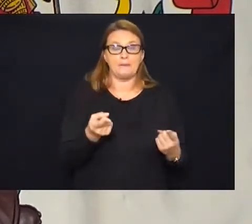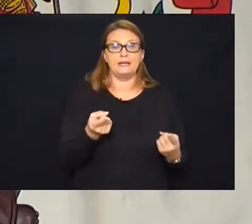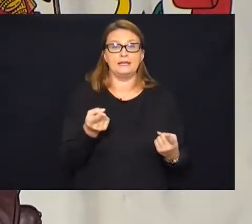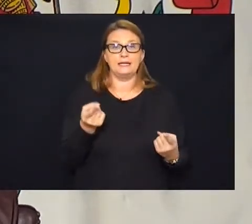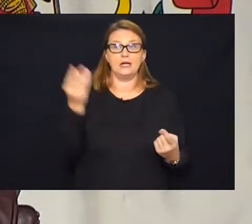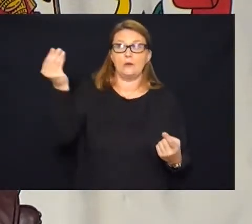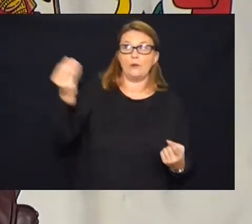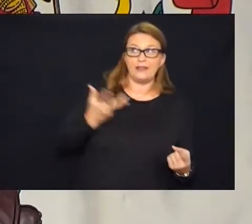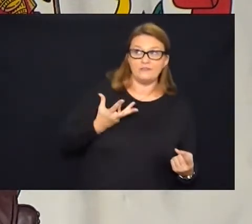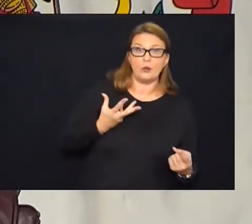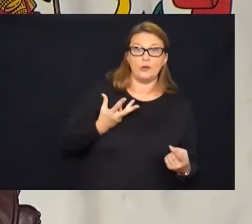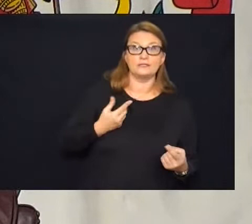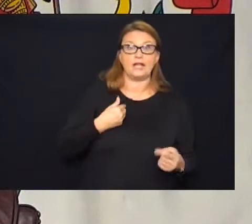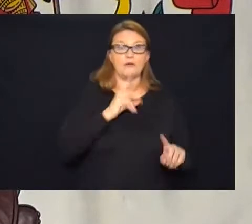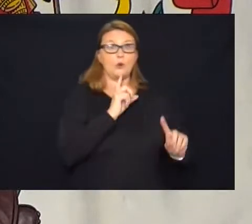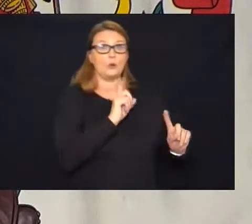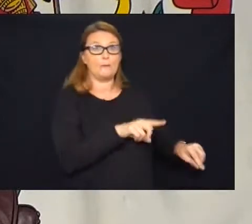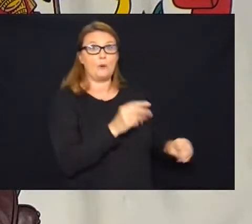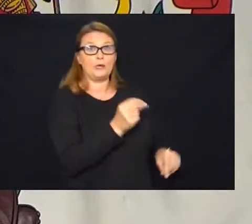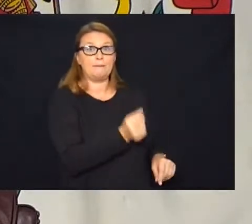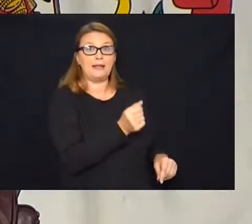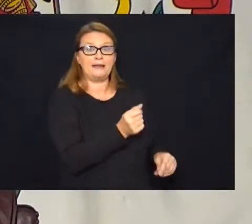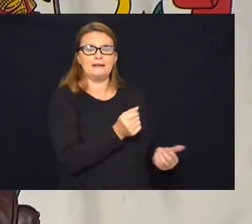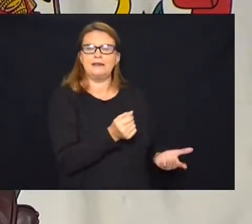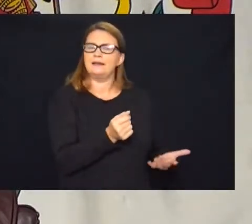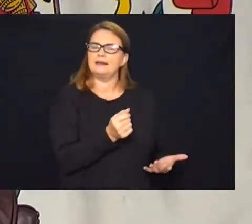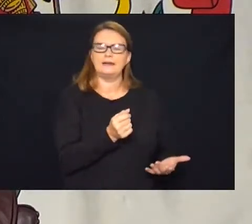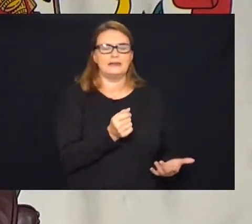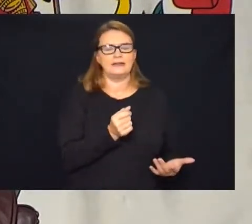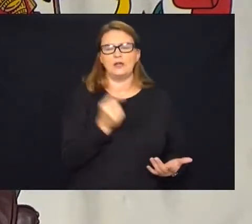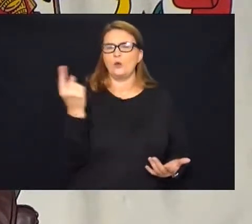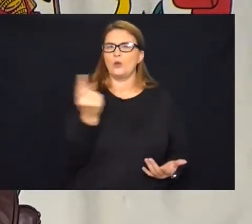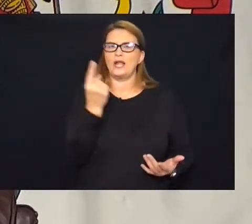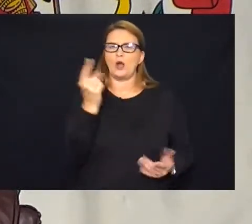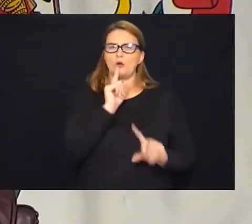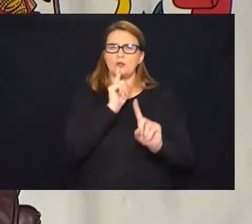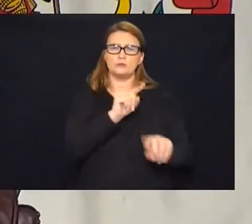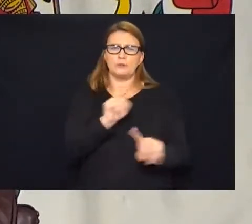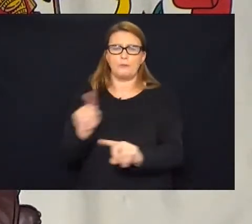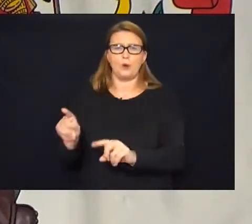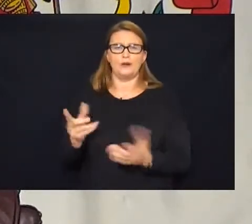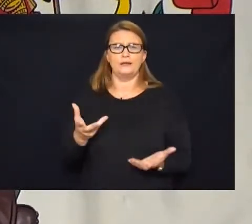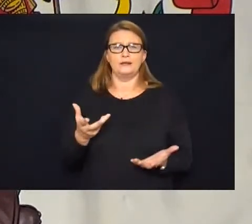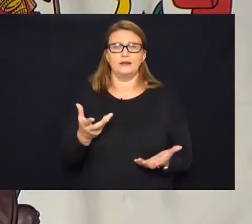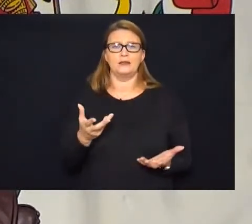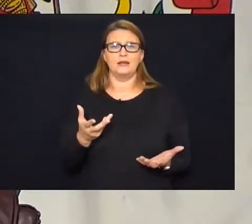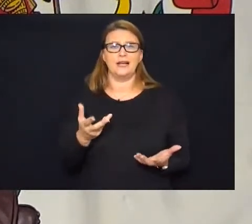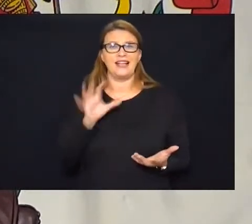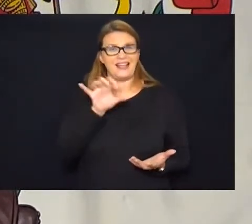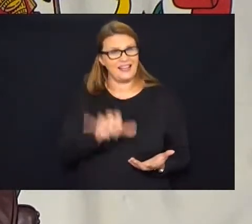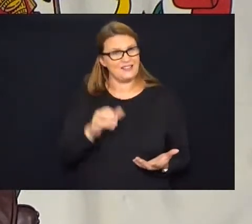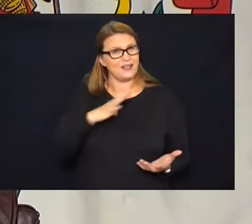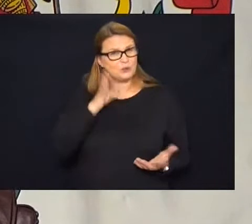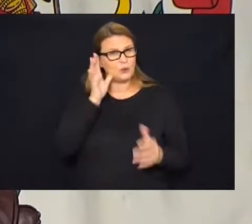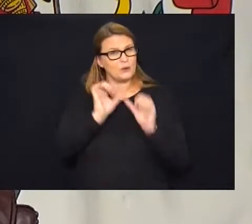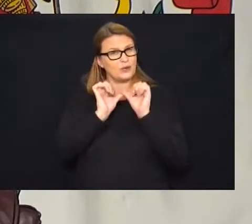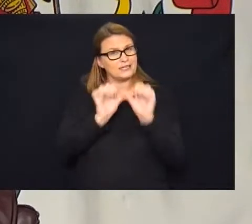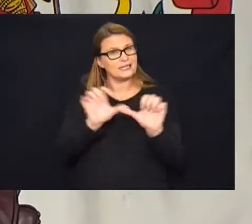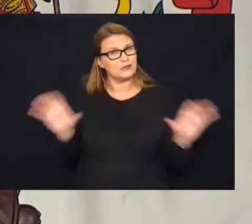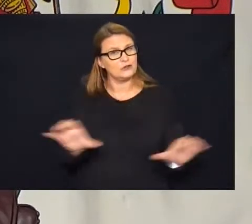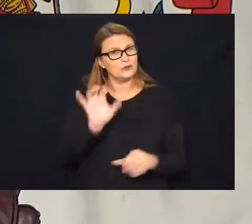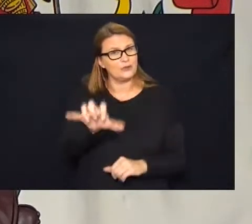to our attention, you know, that there were shortfalls in any way, we always reported them. And that's what we're going to continue to